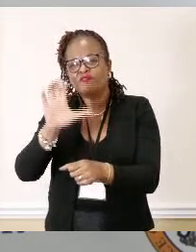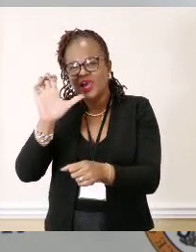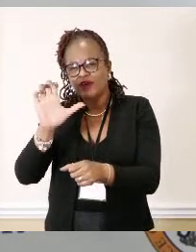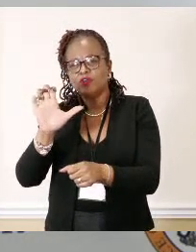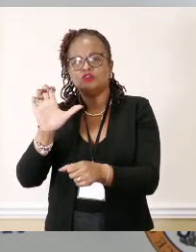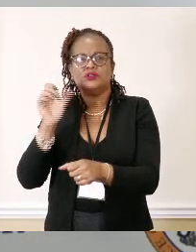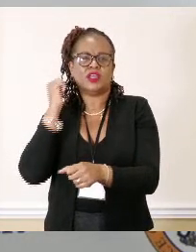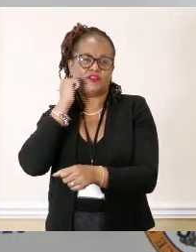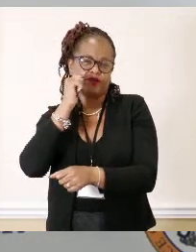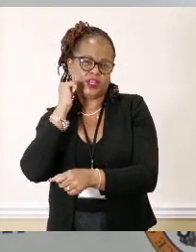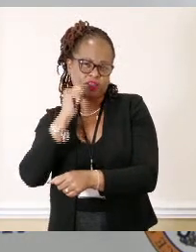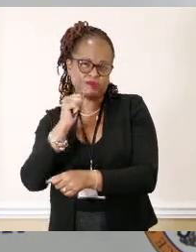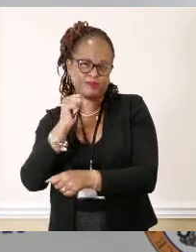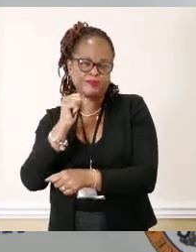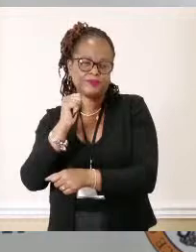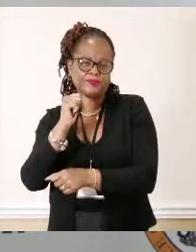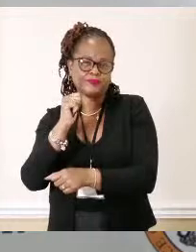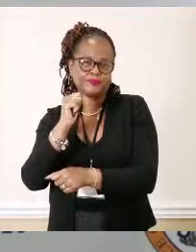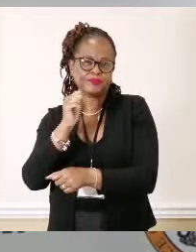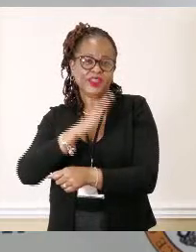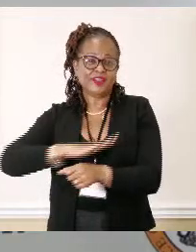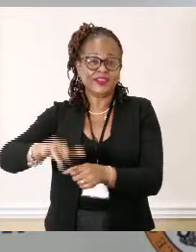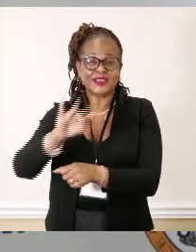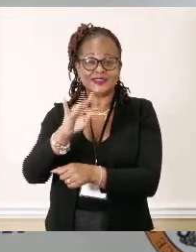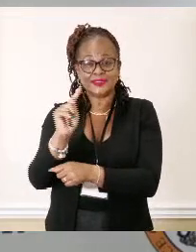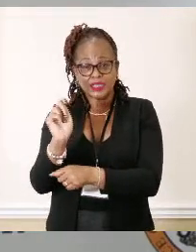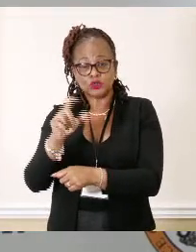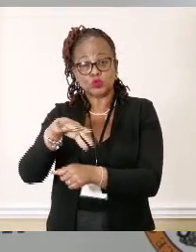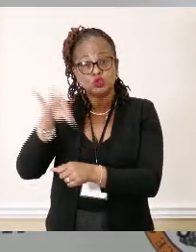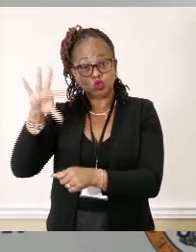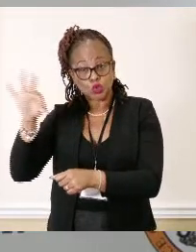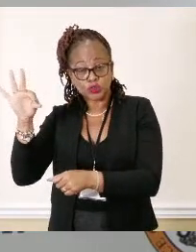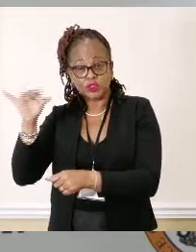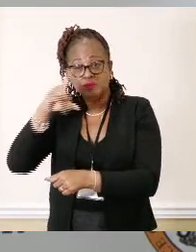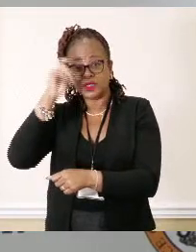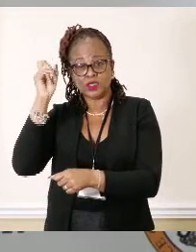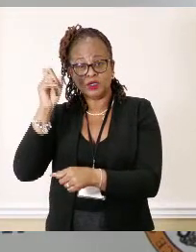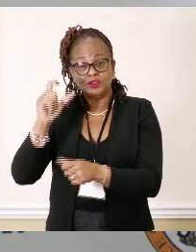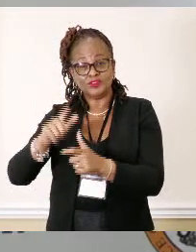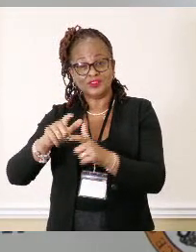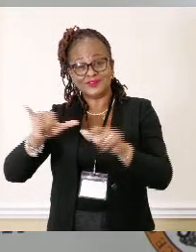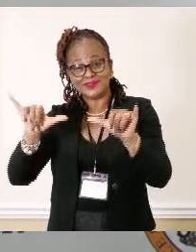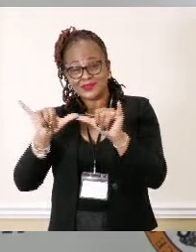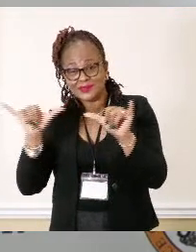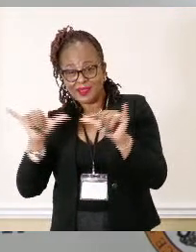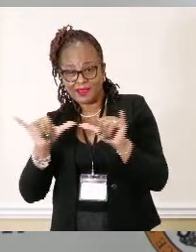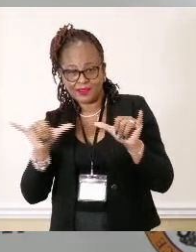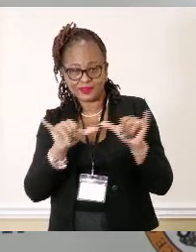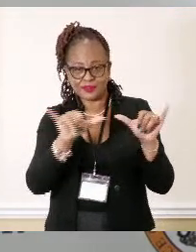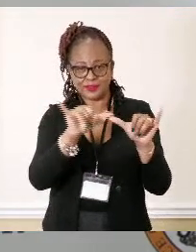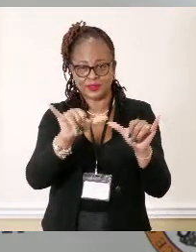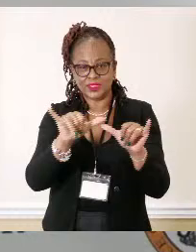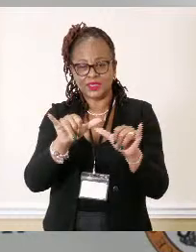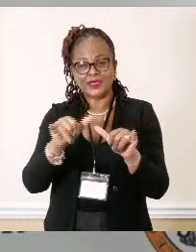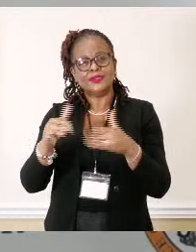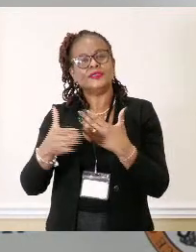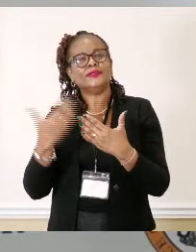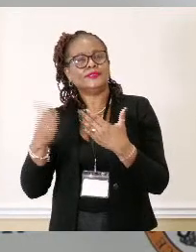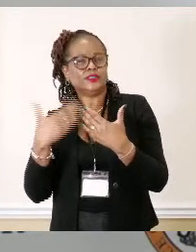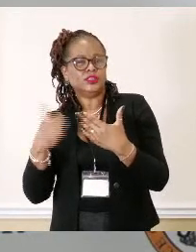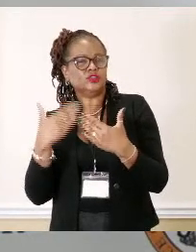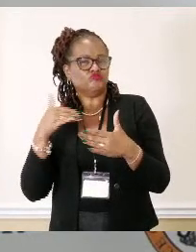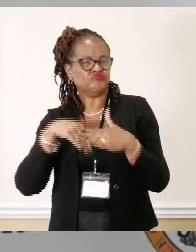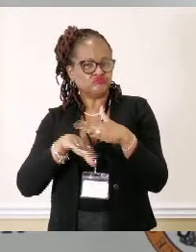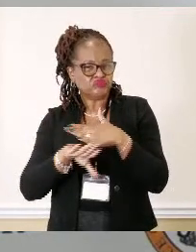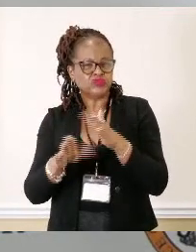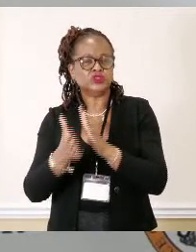doses daily. These sites were chosen based on the size of the venue, ease of access,